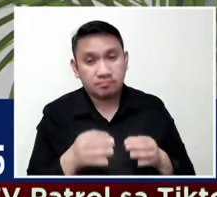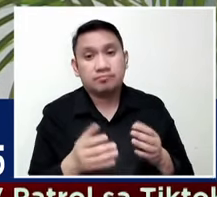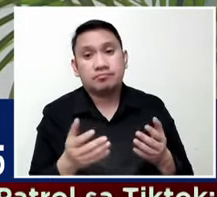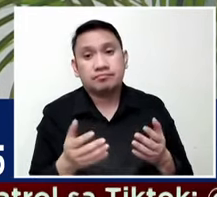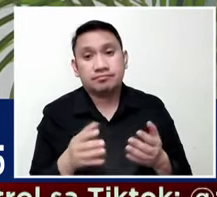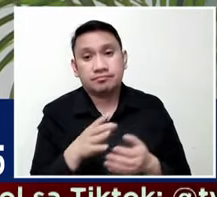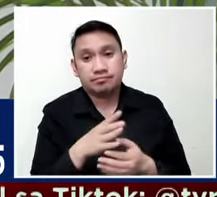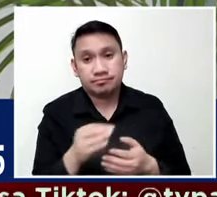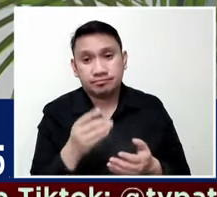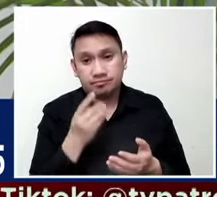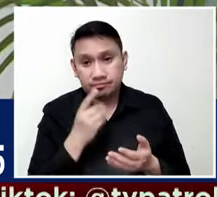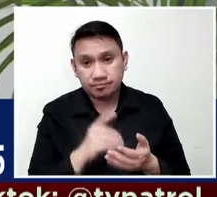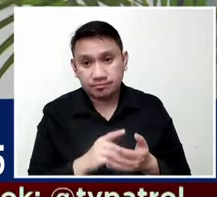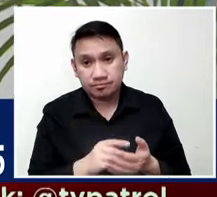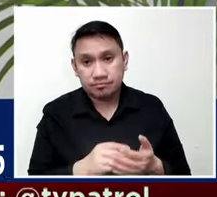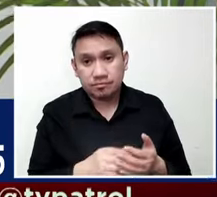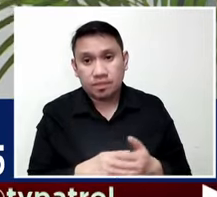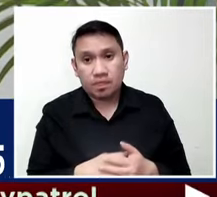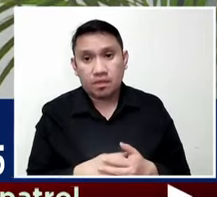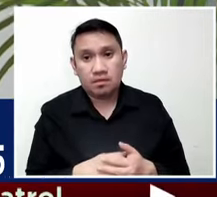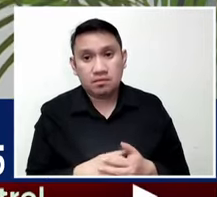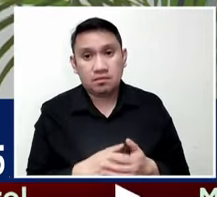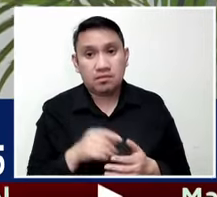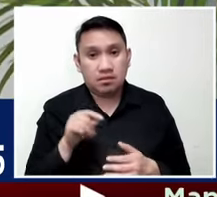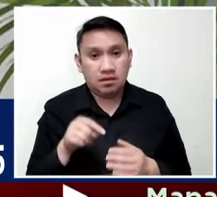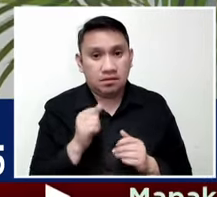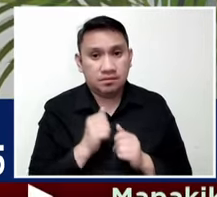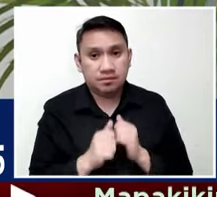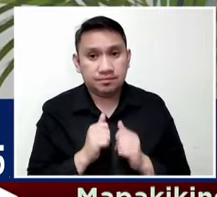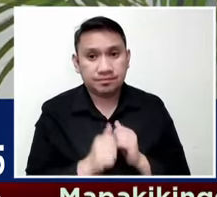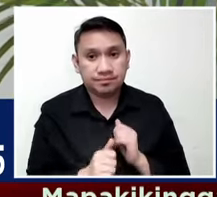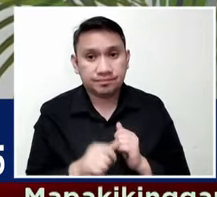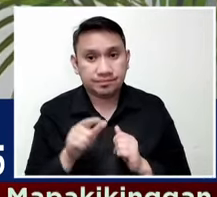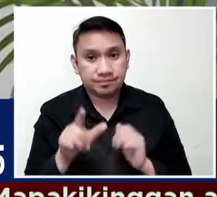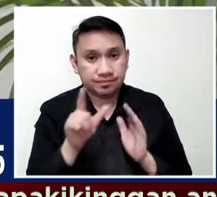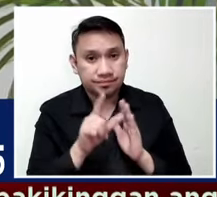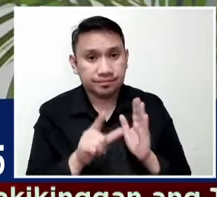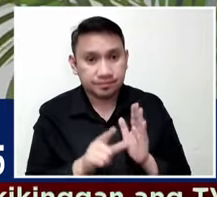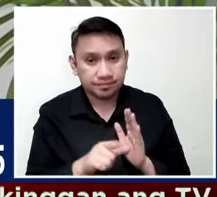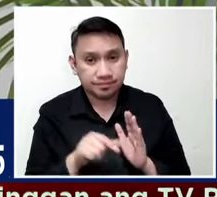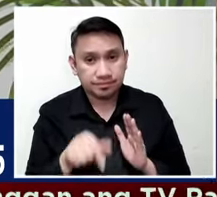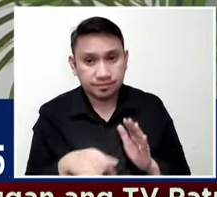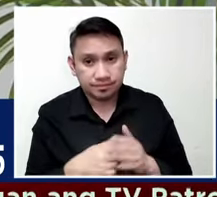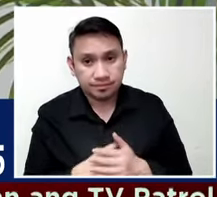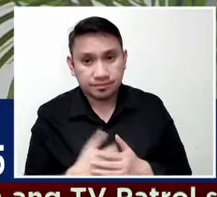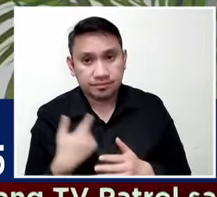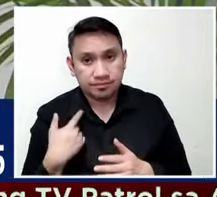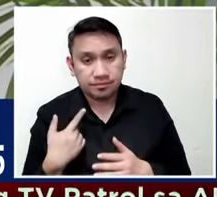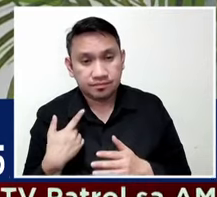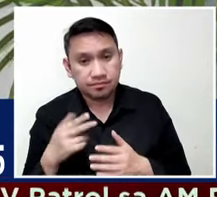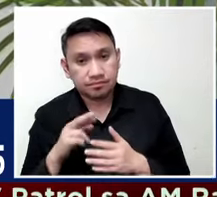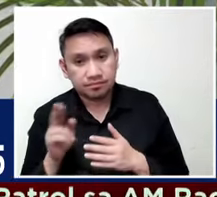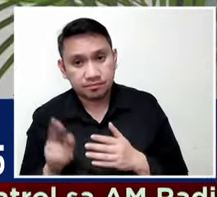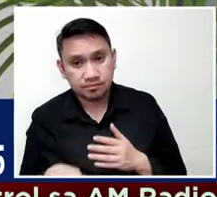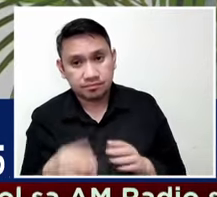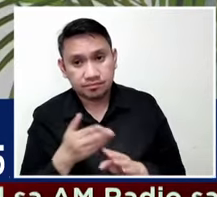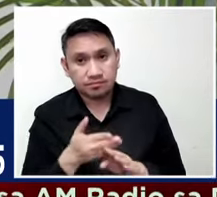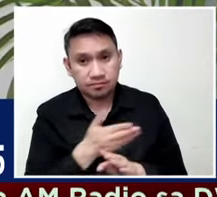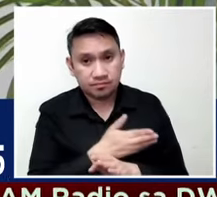the doctrine of operative fact. This means that the law produced consequences before it was